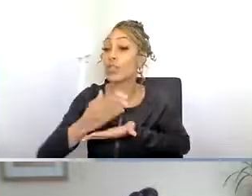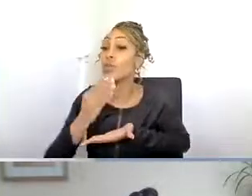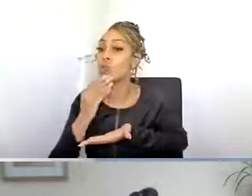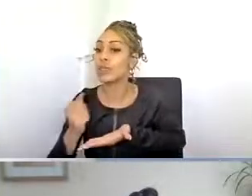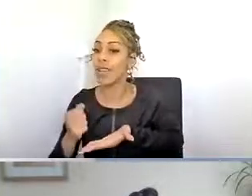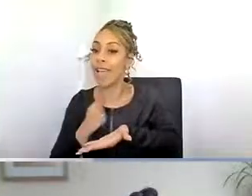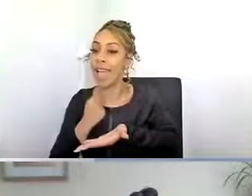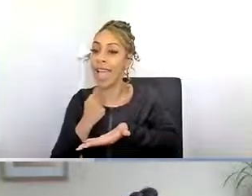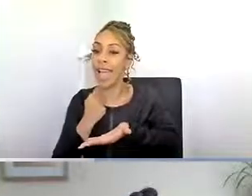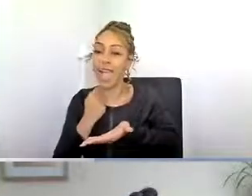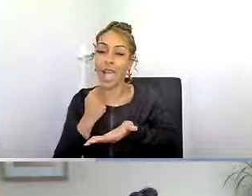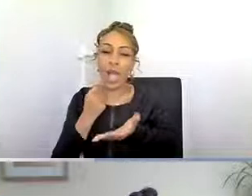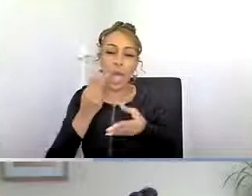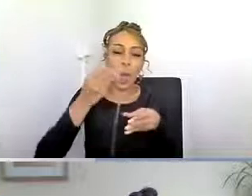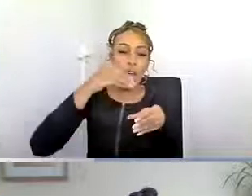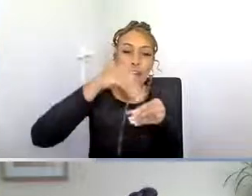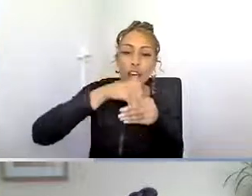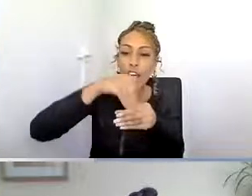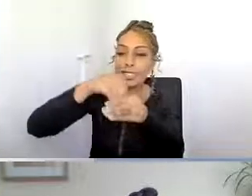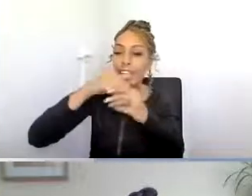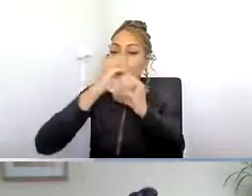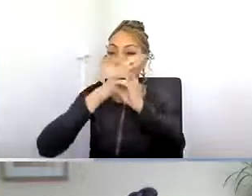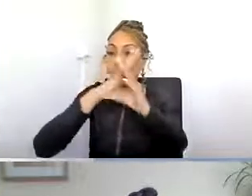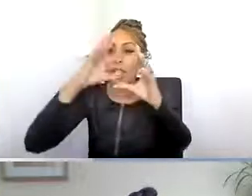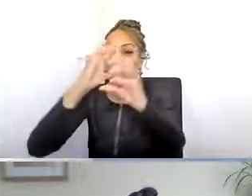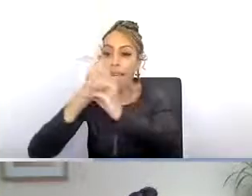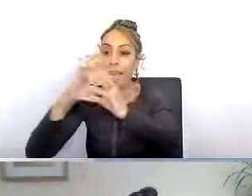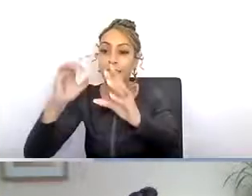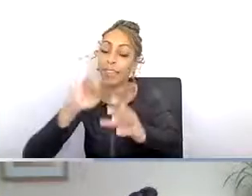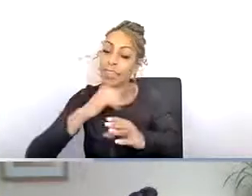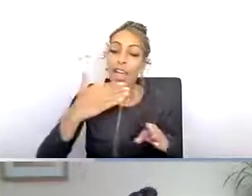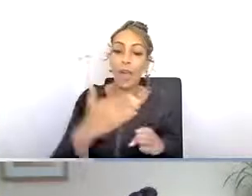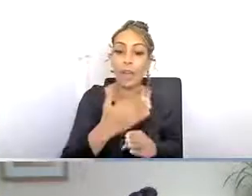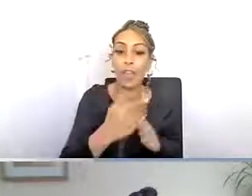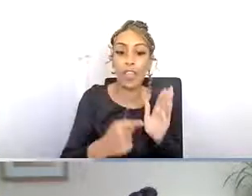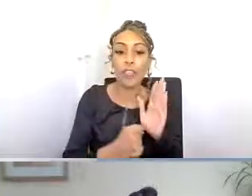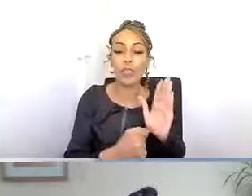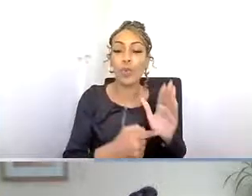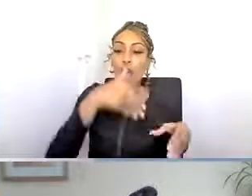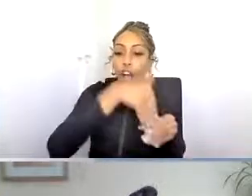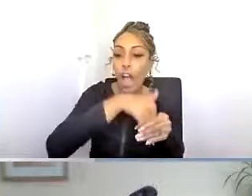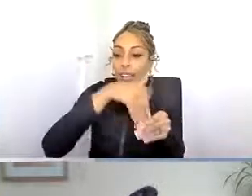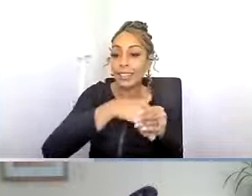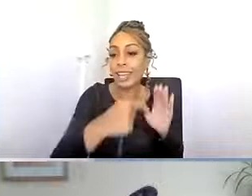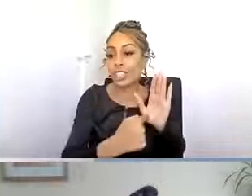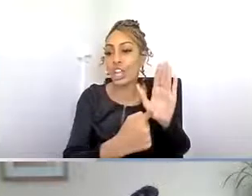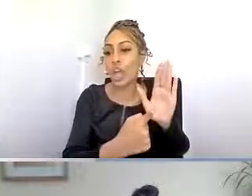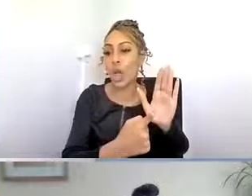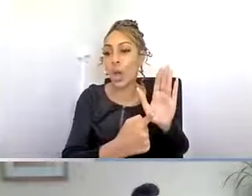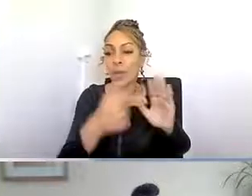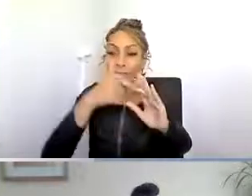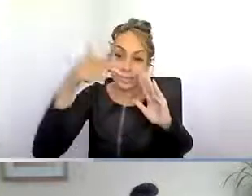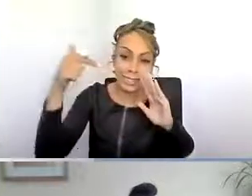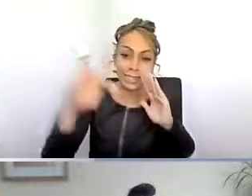to contextualize their work and then through this context offering an in-depth